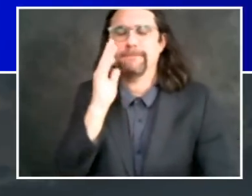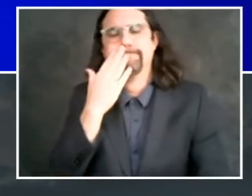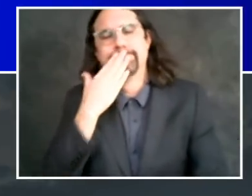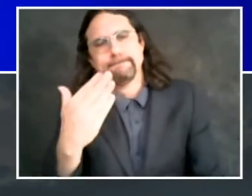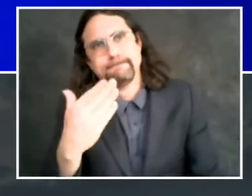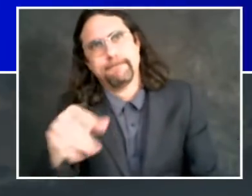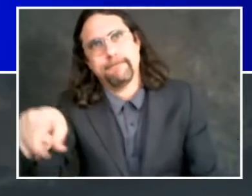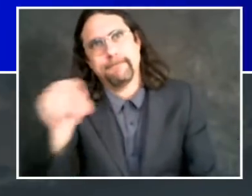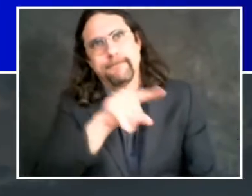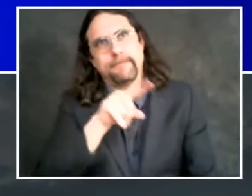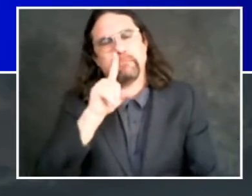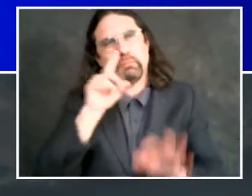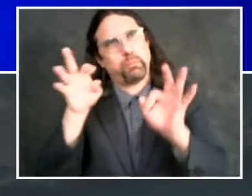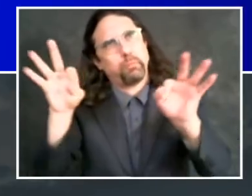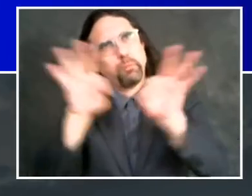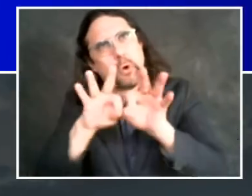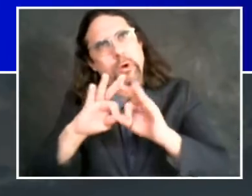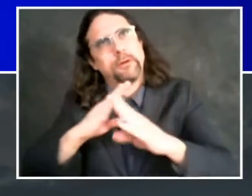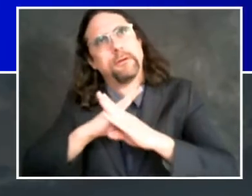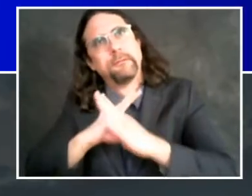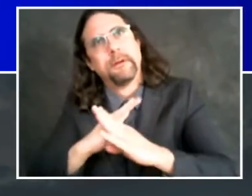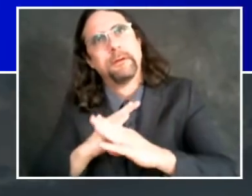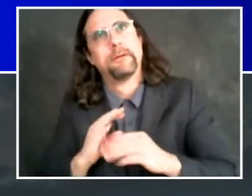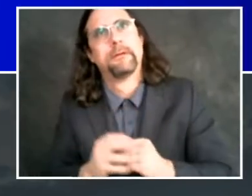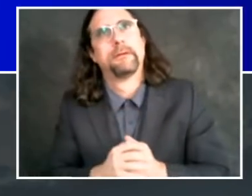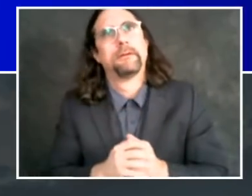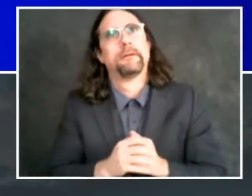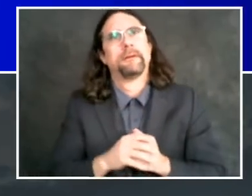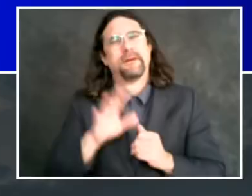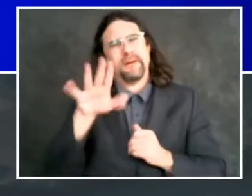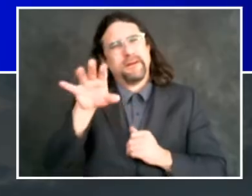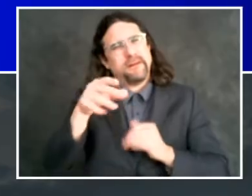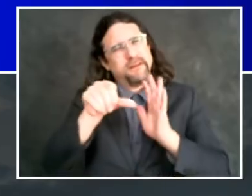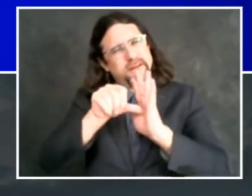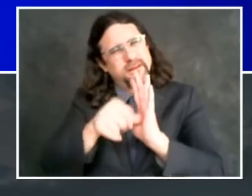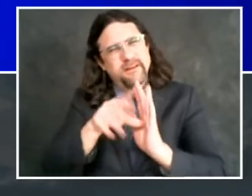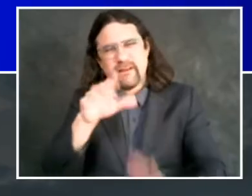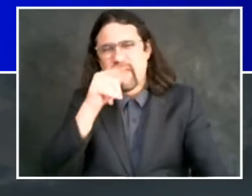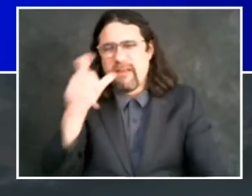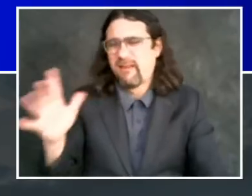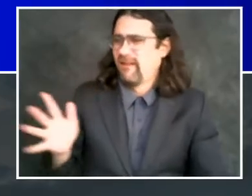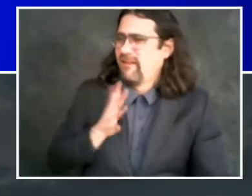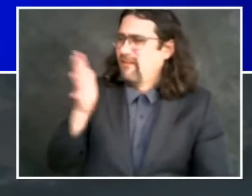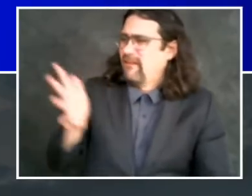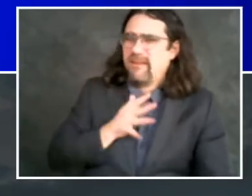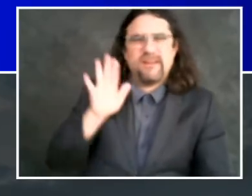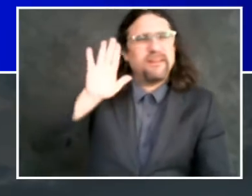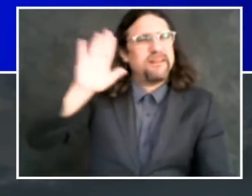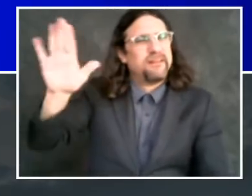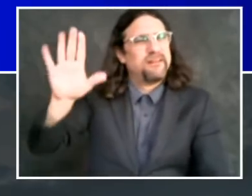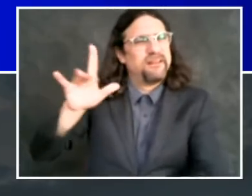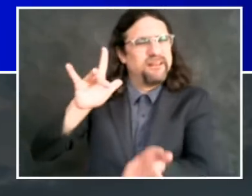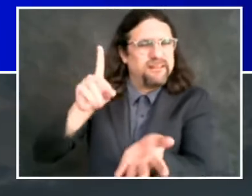create at home, not a fancy medical grade mask, just anything that you can create at home.